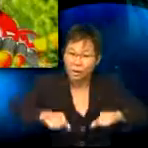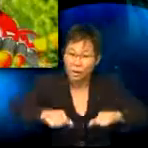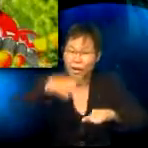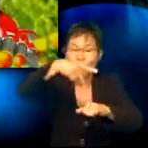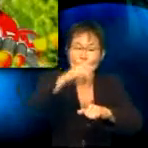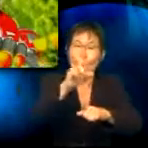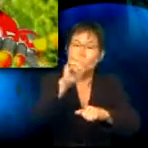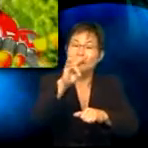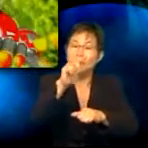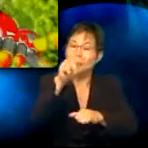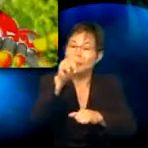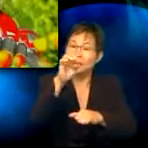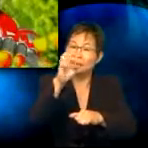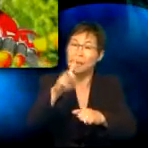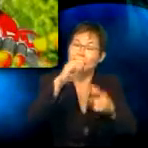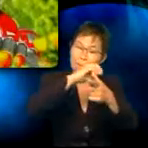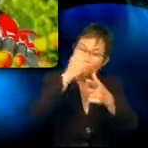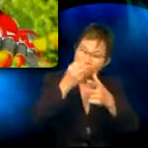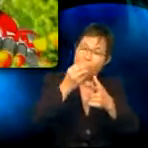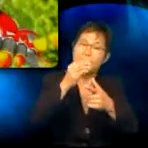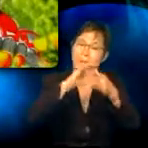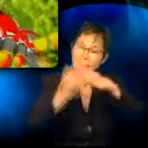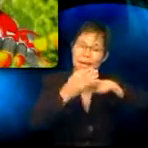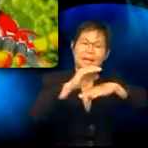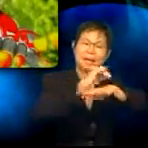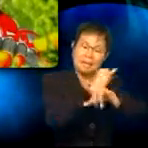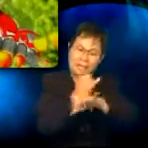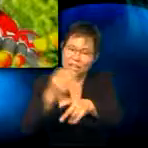pollinated either by insects or by the wind?